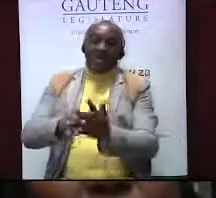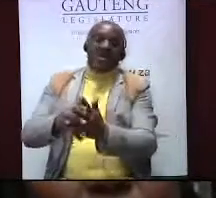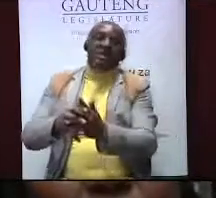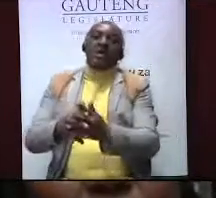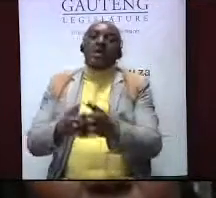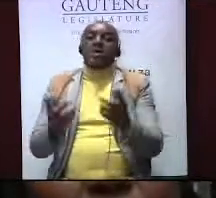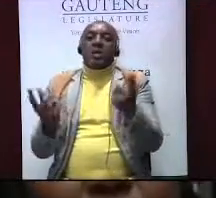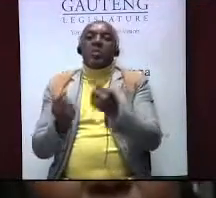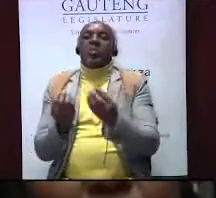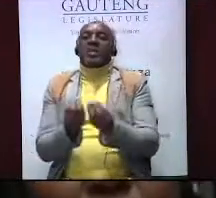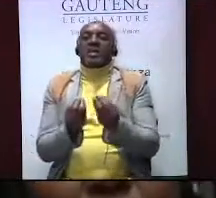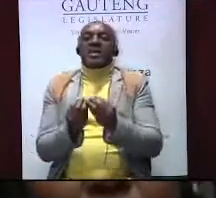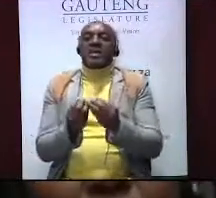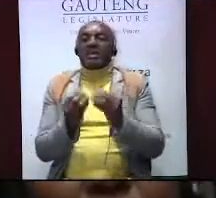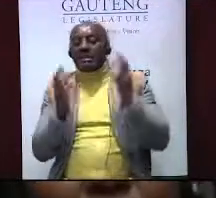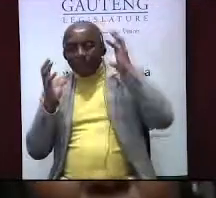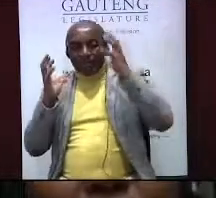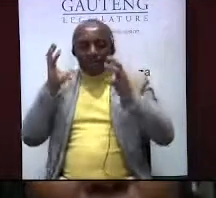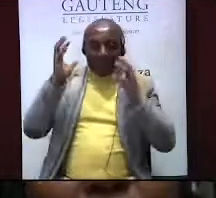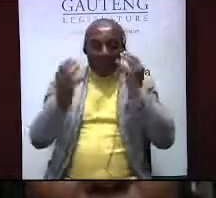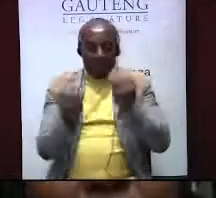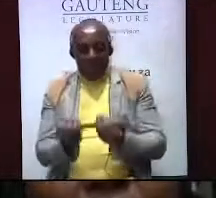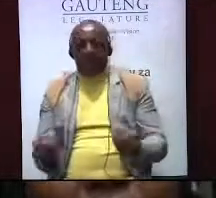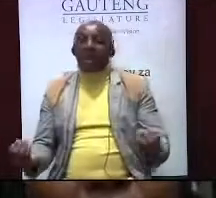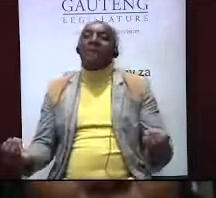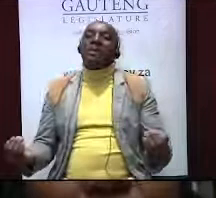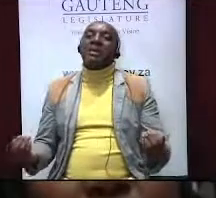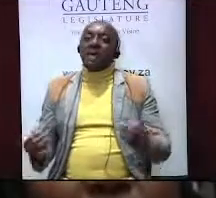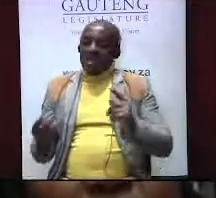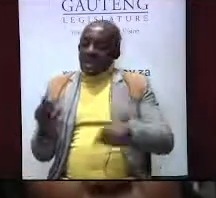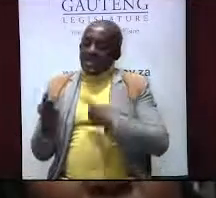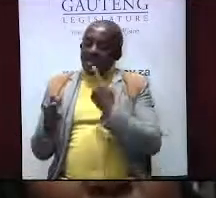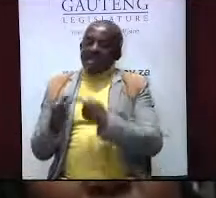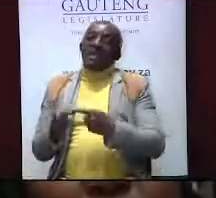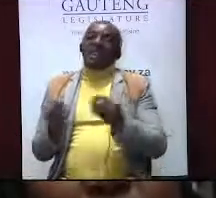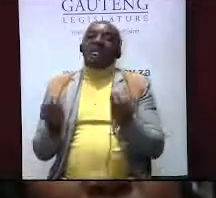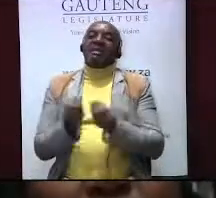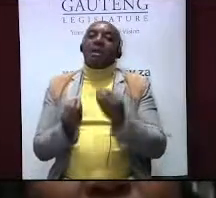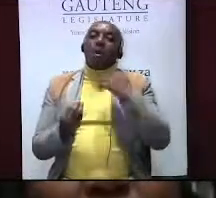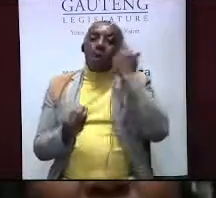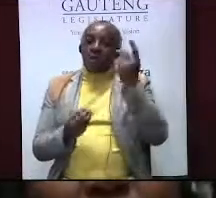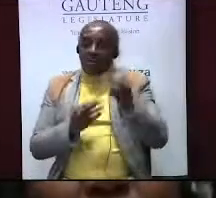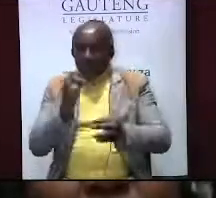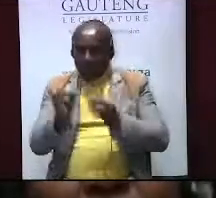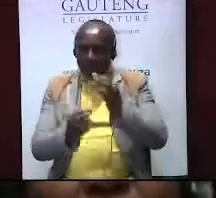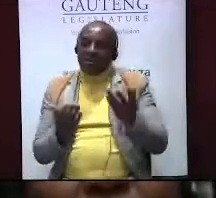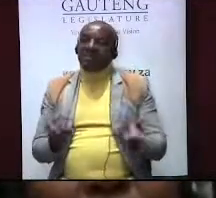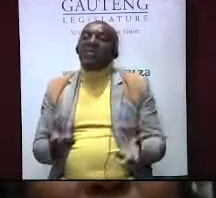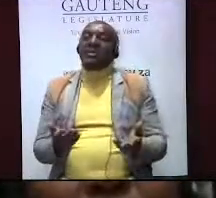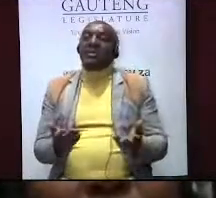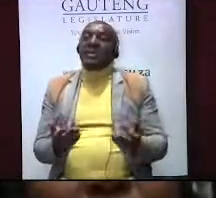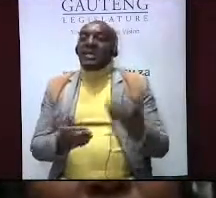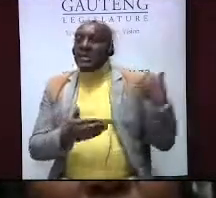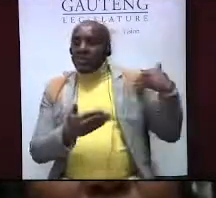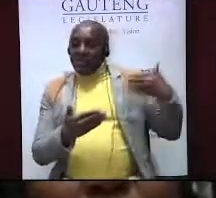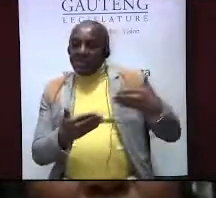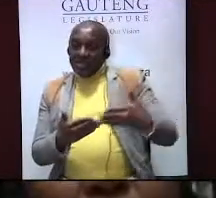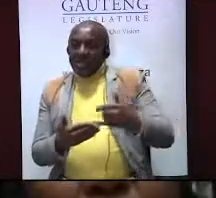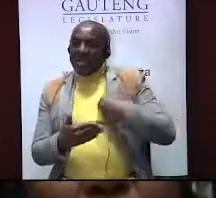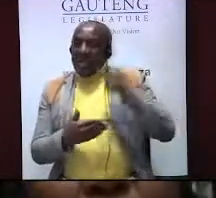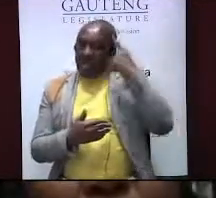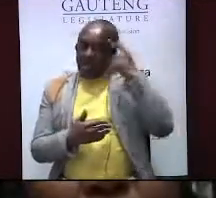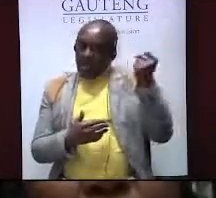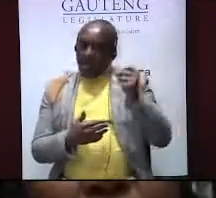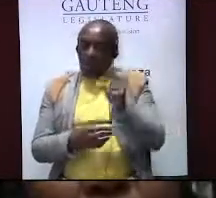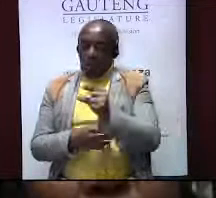izinto ezikonfuse abantwana. And then the third thing engithanda ukukhuluma ngayo ukuthi since I believe in the